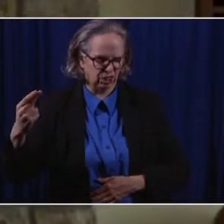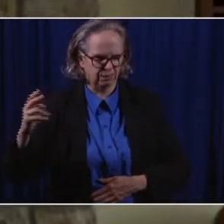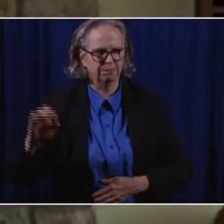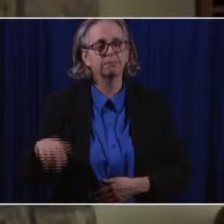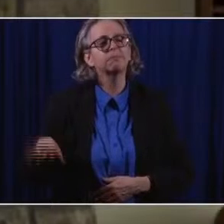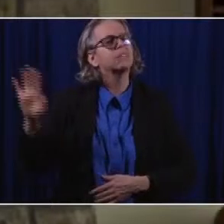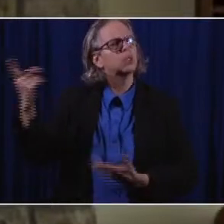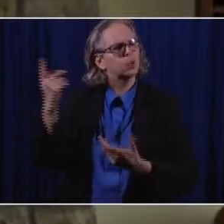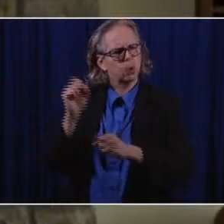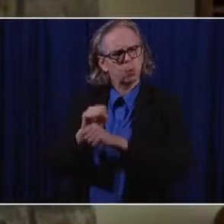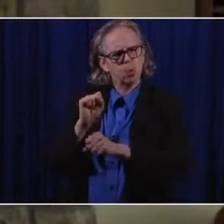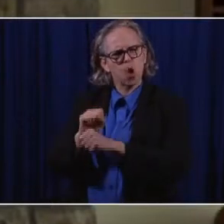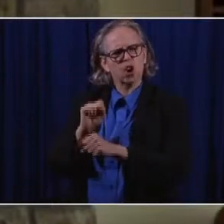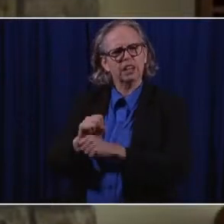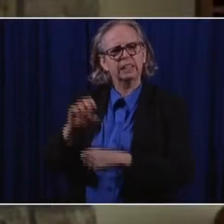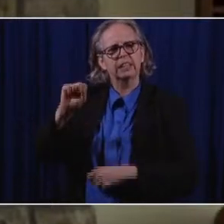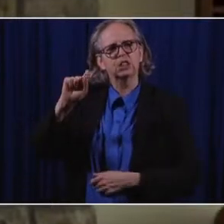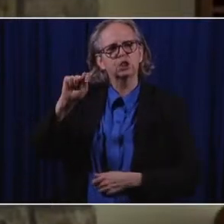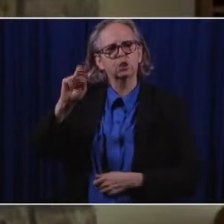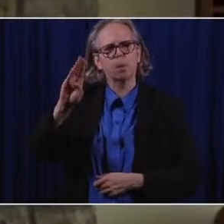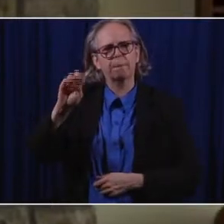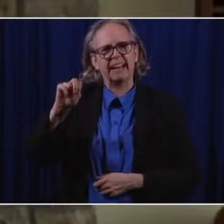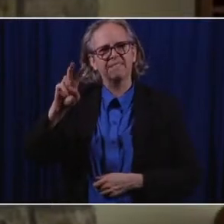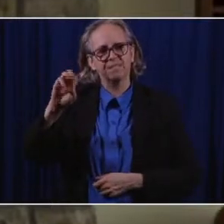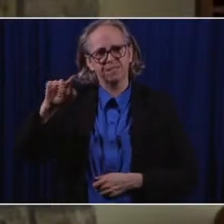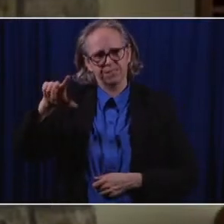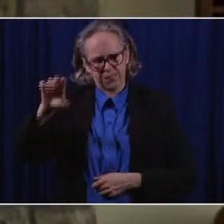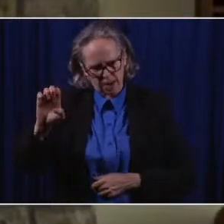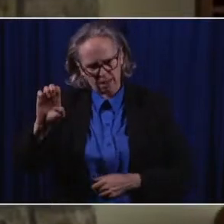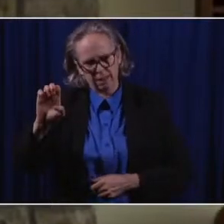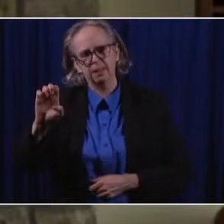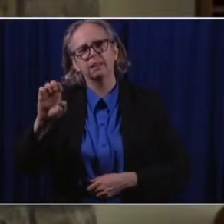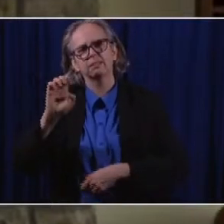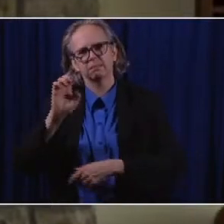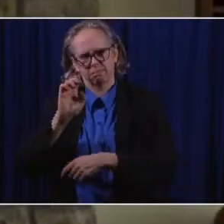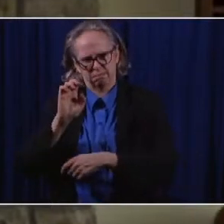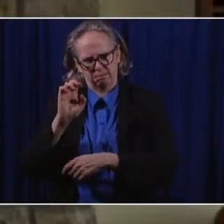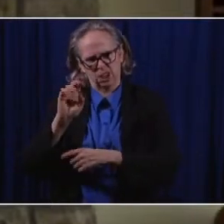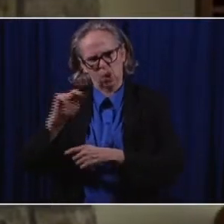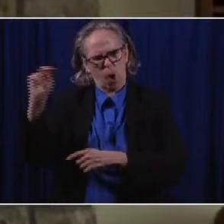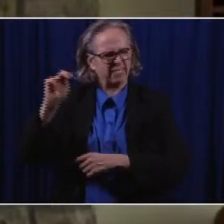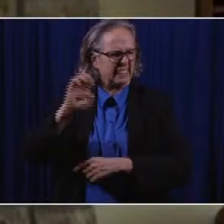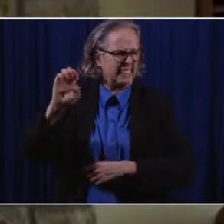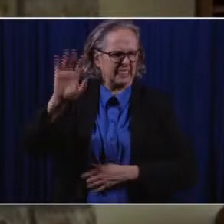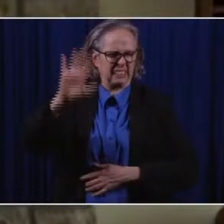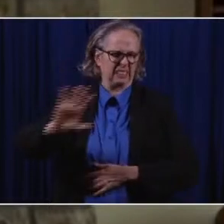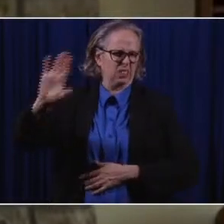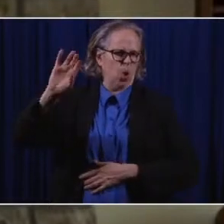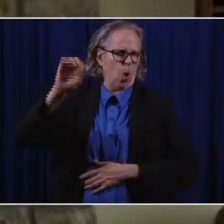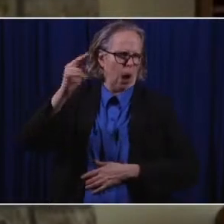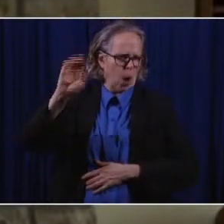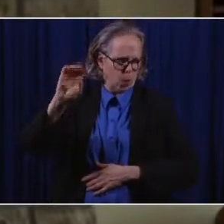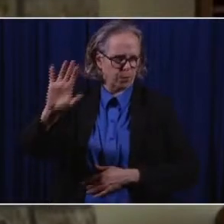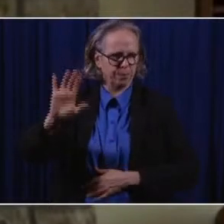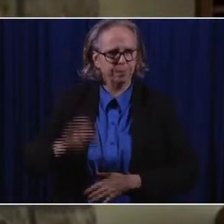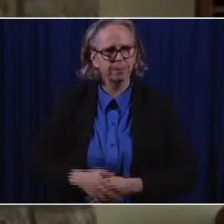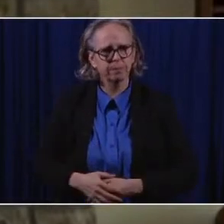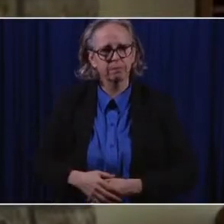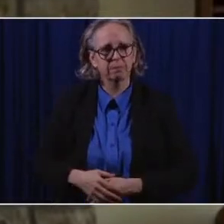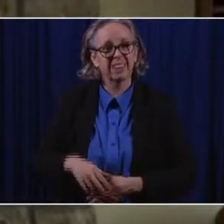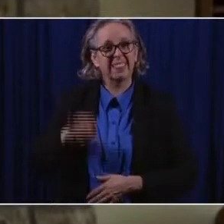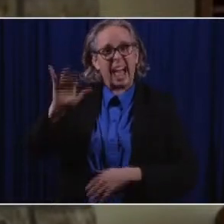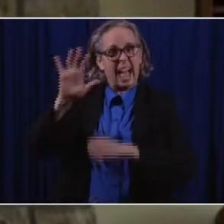has certainly penetrated eastern and southeastern Ohio at a slower pace, initially at least, but now it